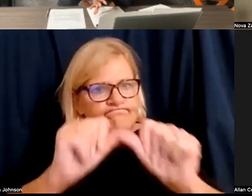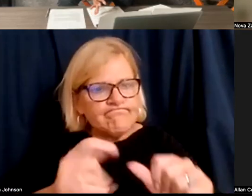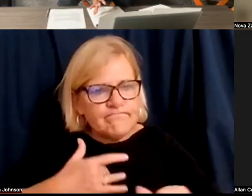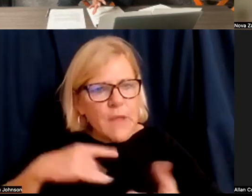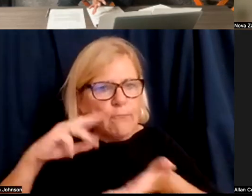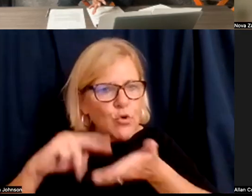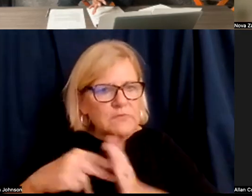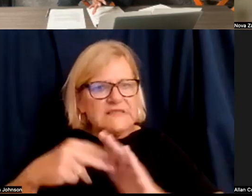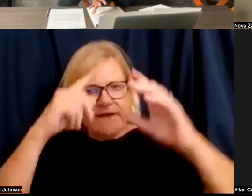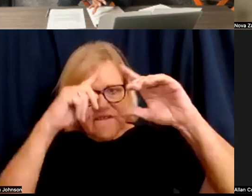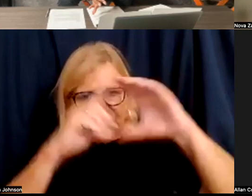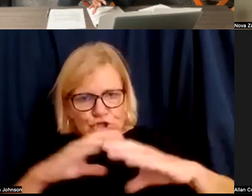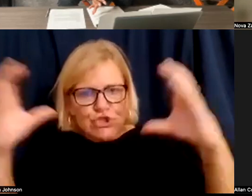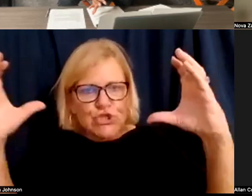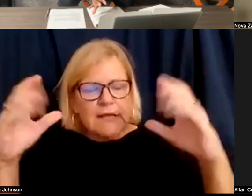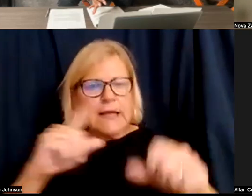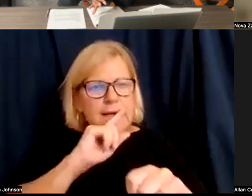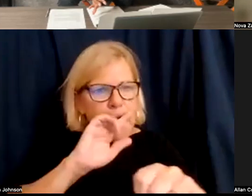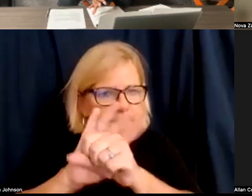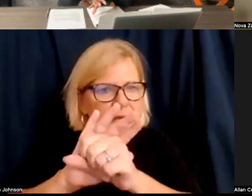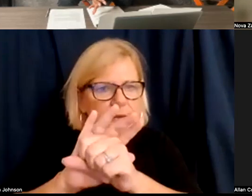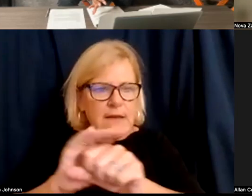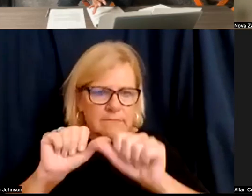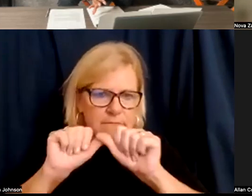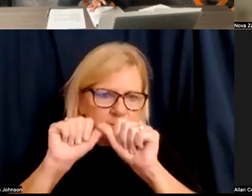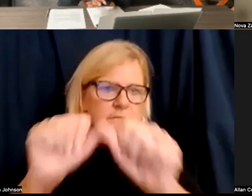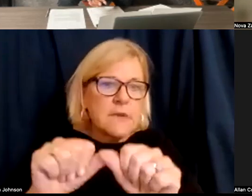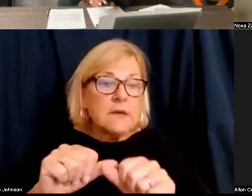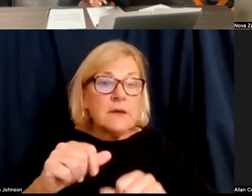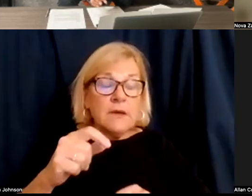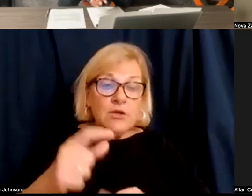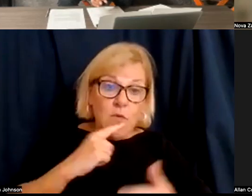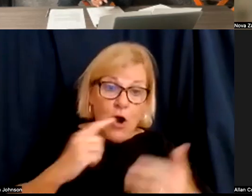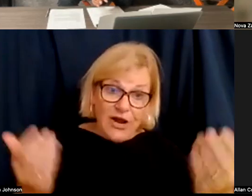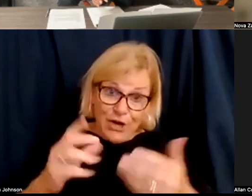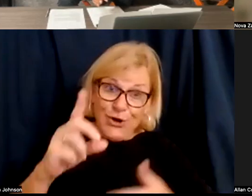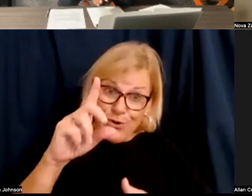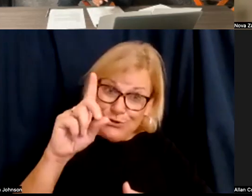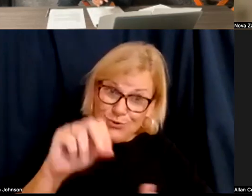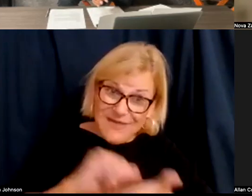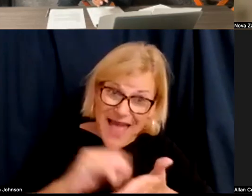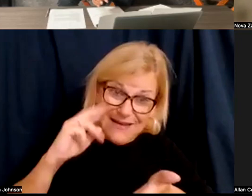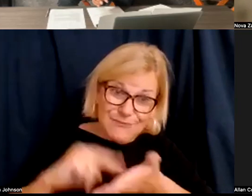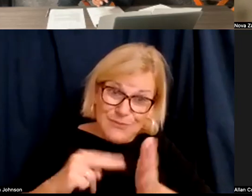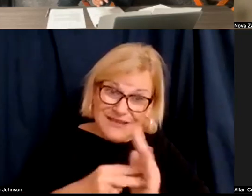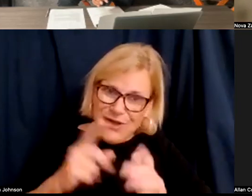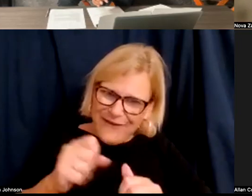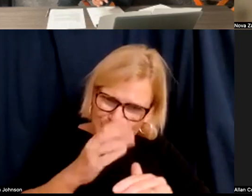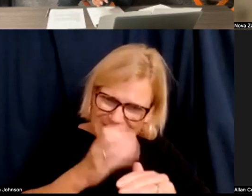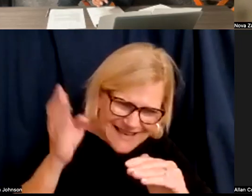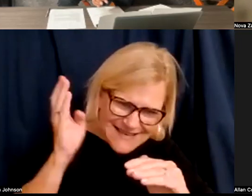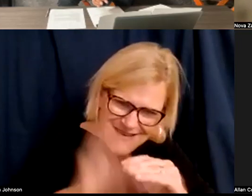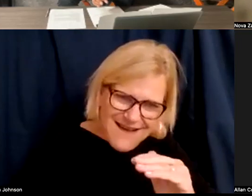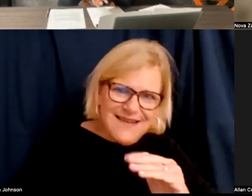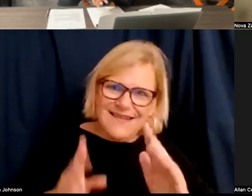purpose, vision, and committed devotion to the fact that you're here to do this. Like you're going to get that joint done.